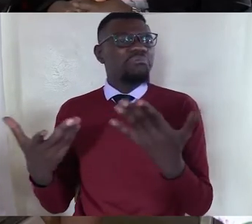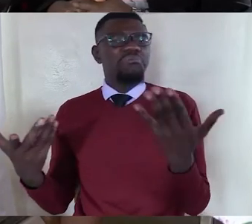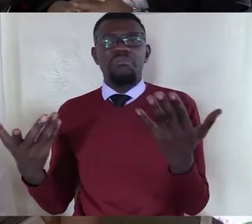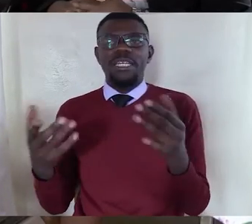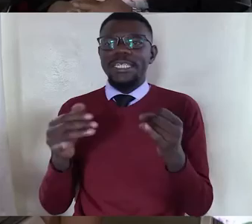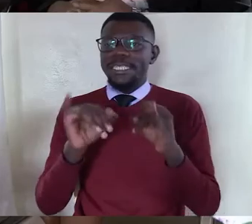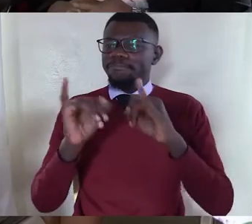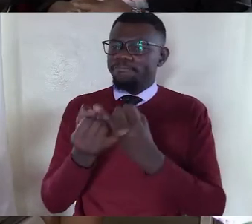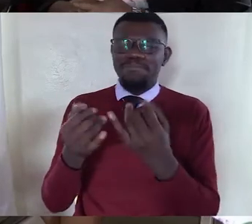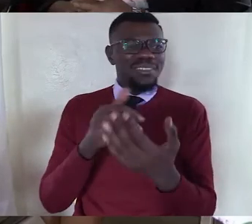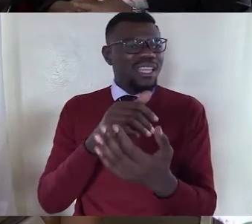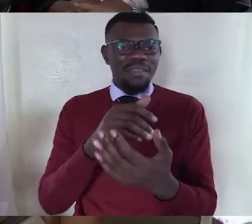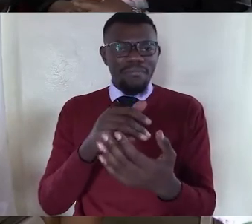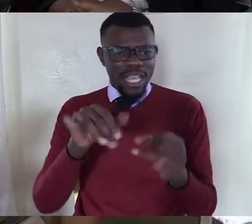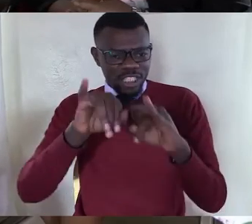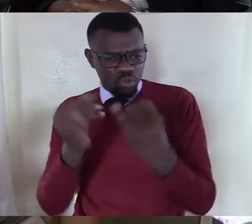of society,